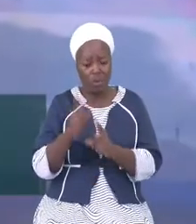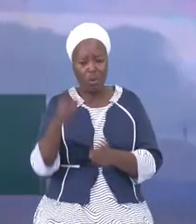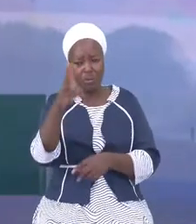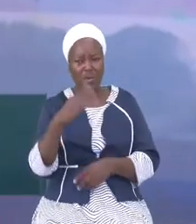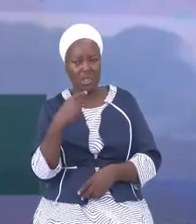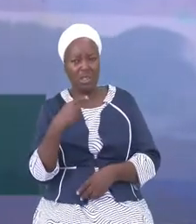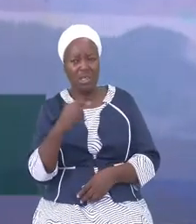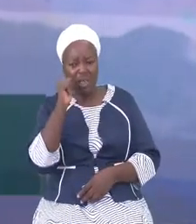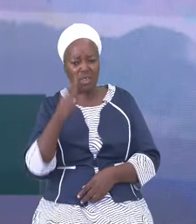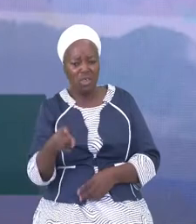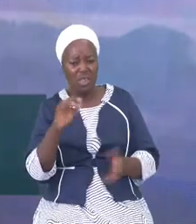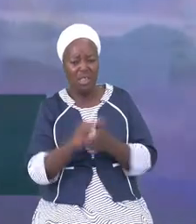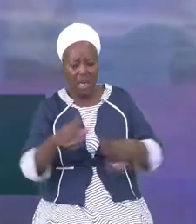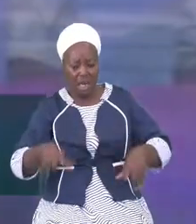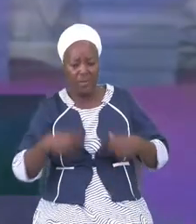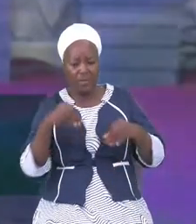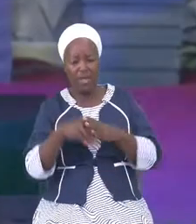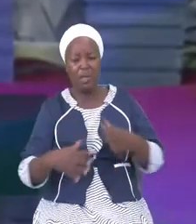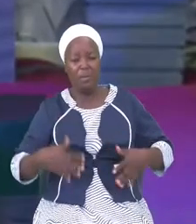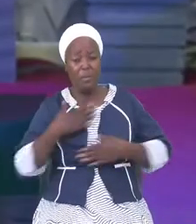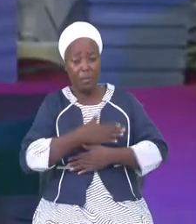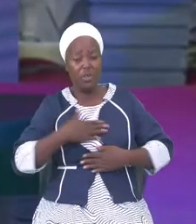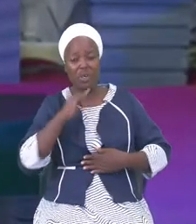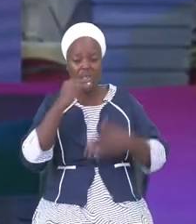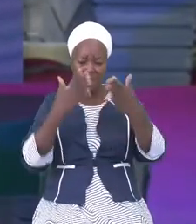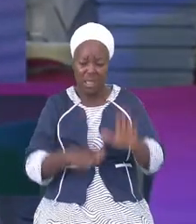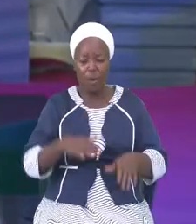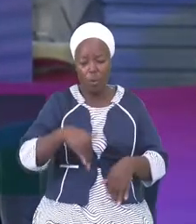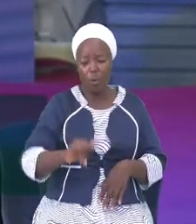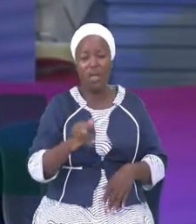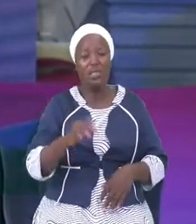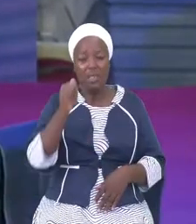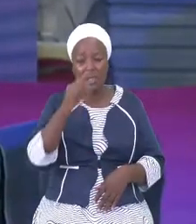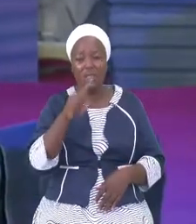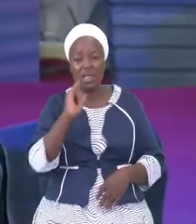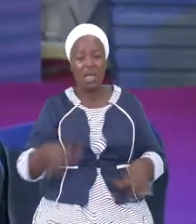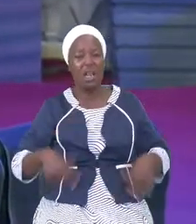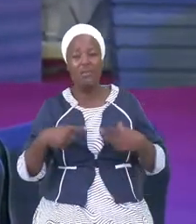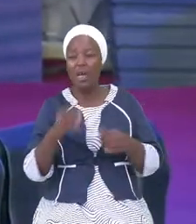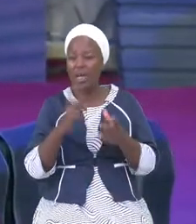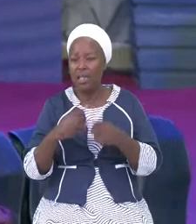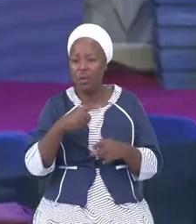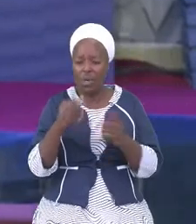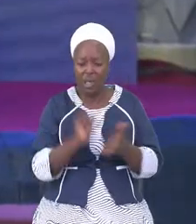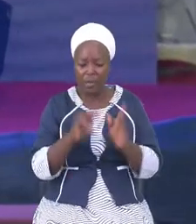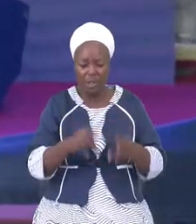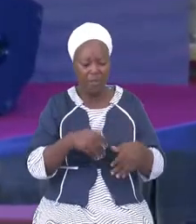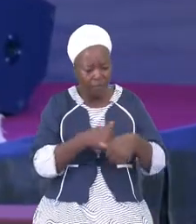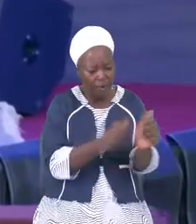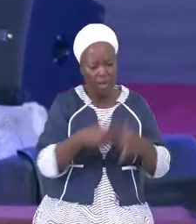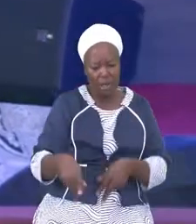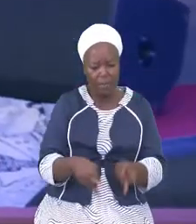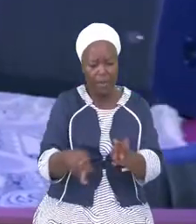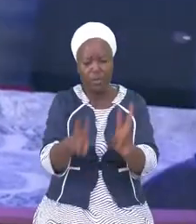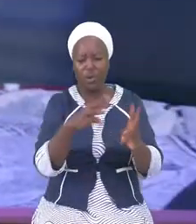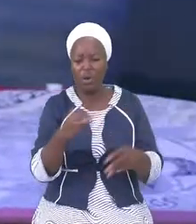she that liveth in pleasure is dead while she is alive. When a person follows the pathway of